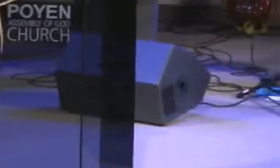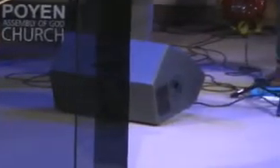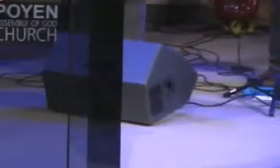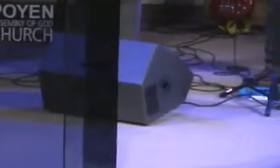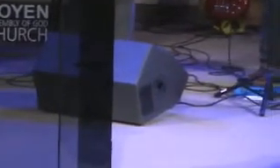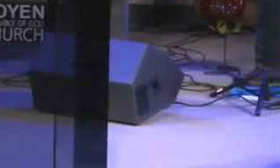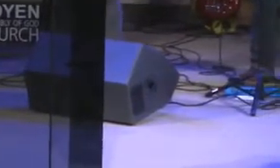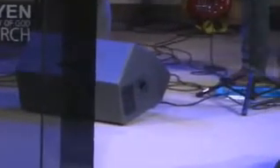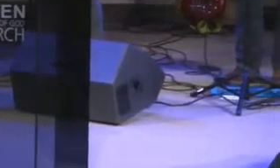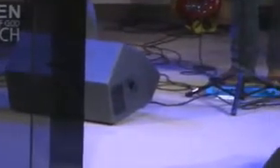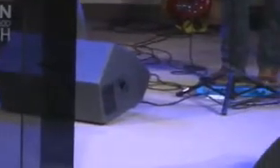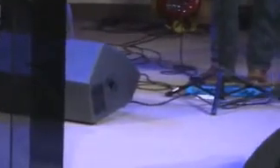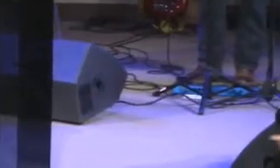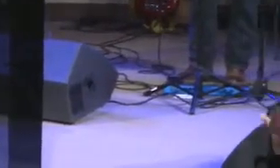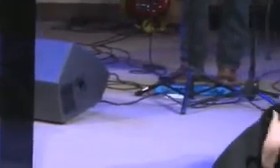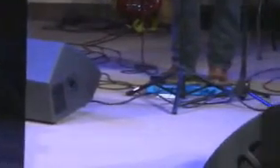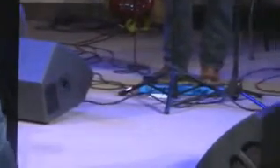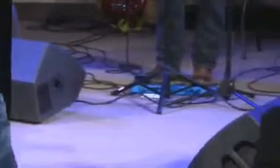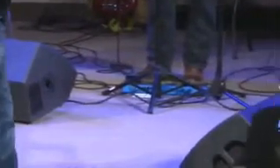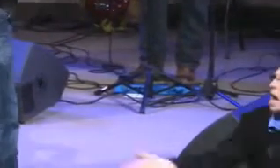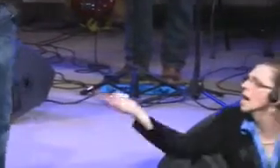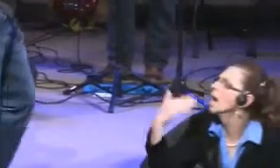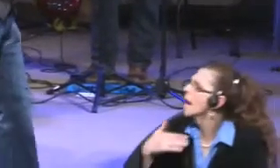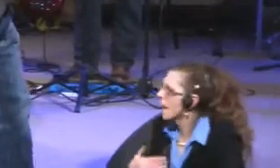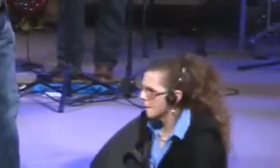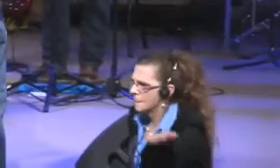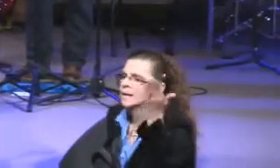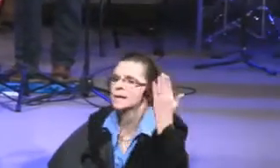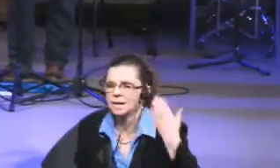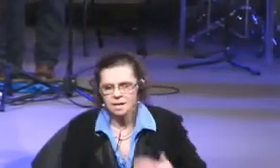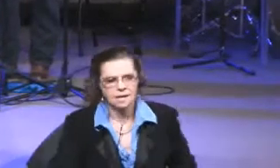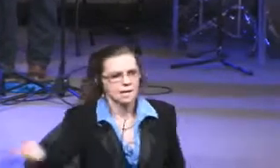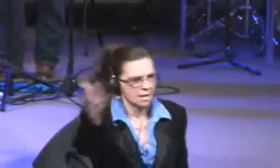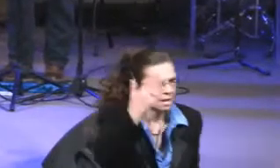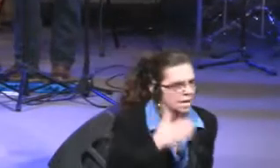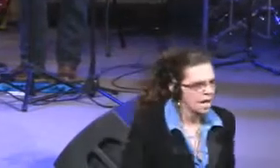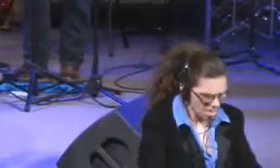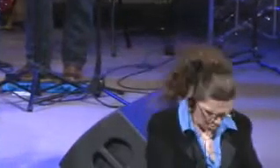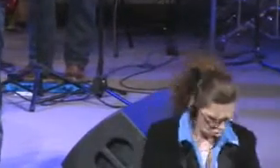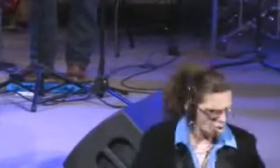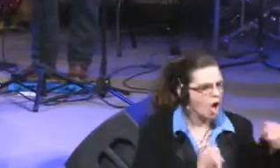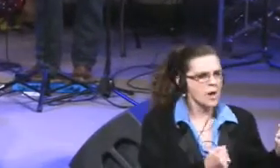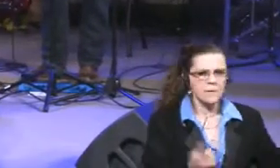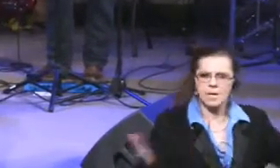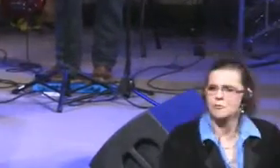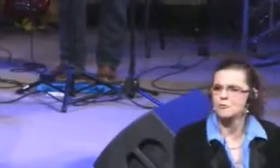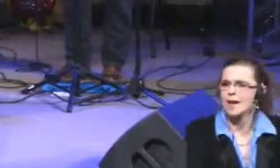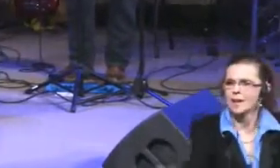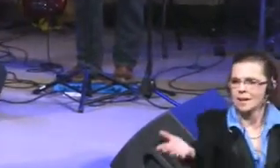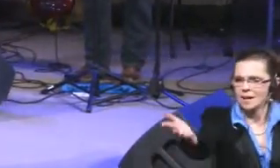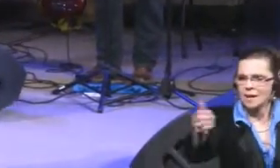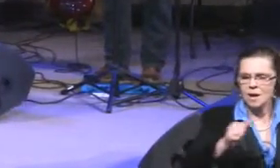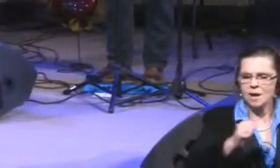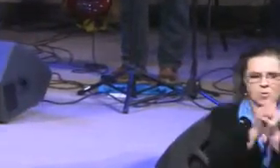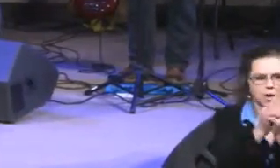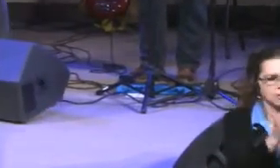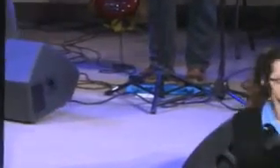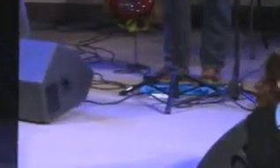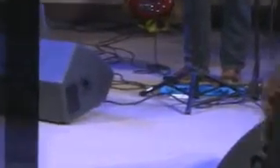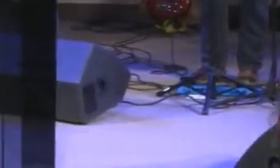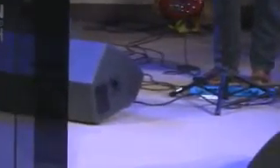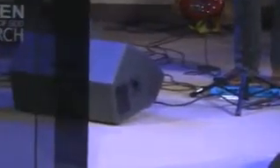come to the altar this morning, please come. Please come. Listen, there's an army rising up. Come on, worship team, start singing